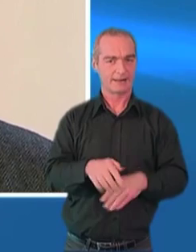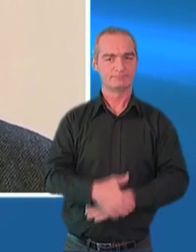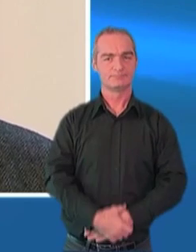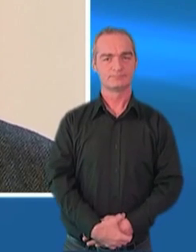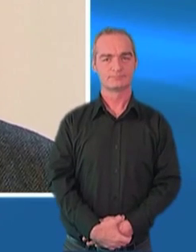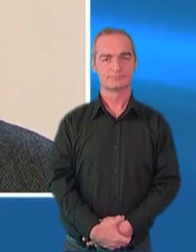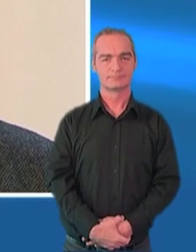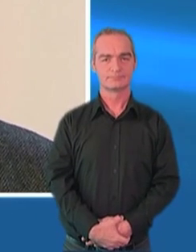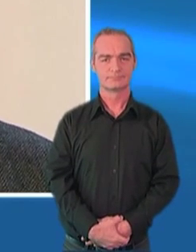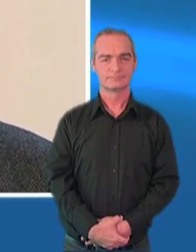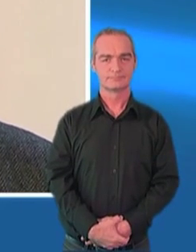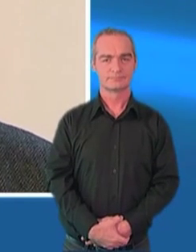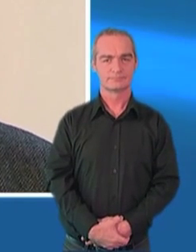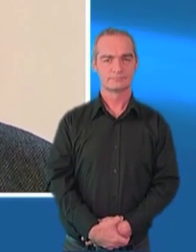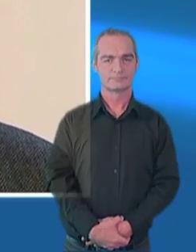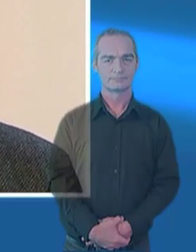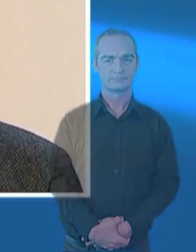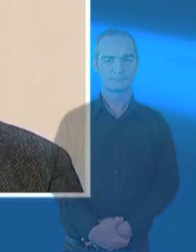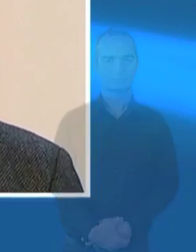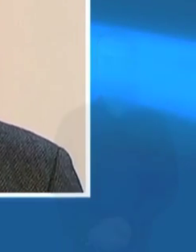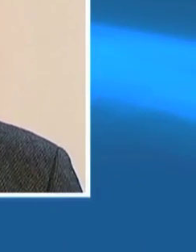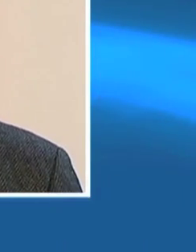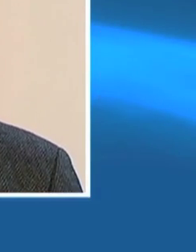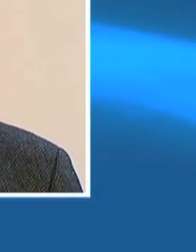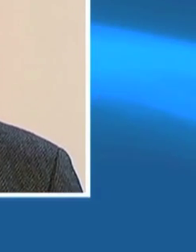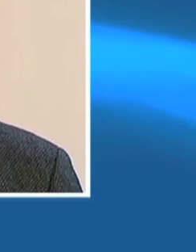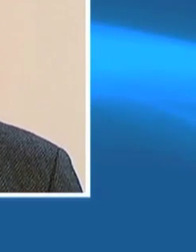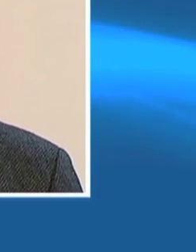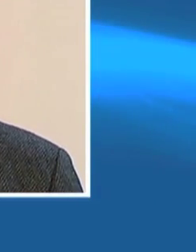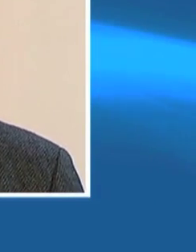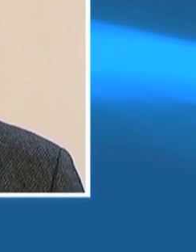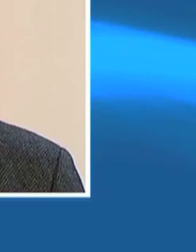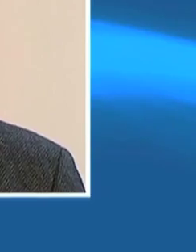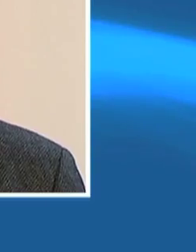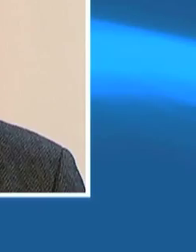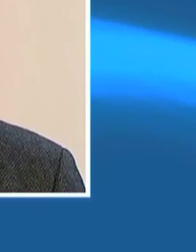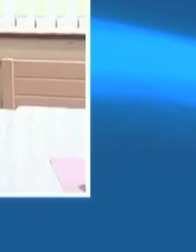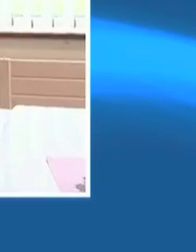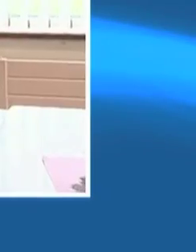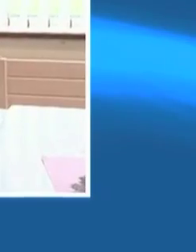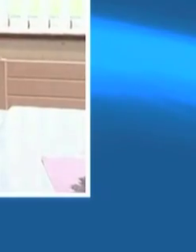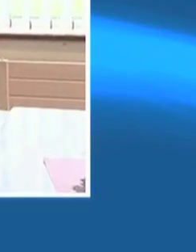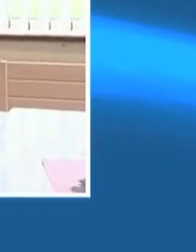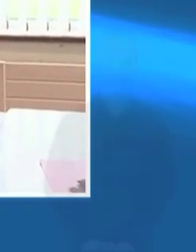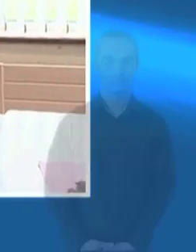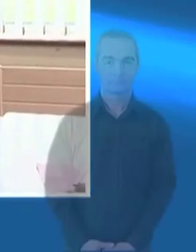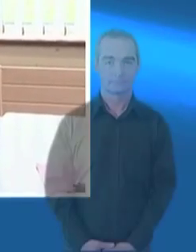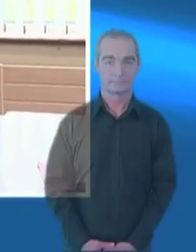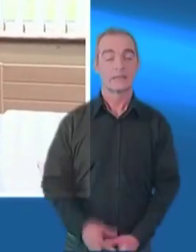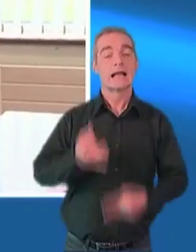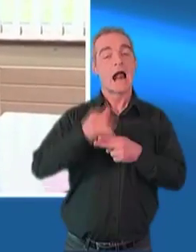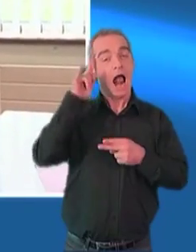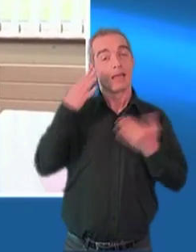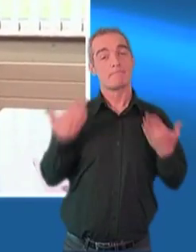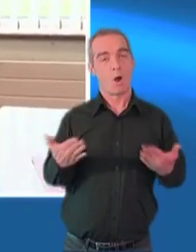earlier that intervention starts, the better it is for the child and indeed for the whole family. In Ireland, currently,